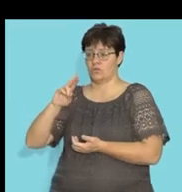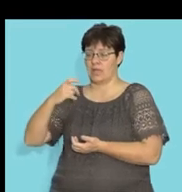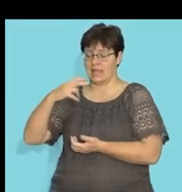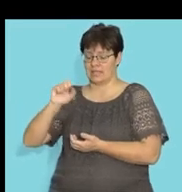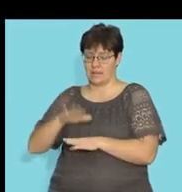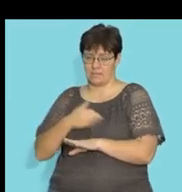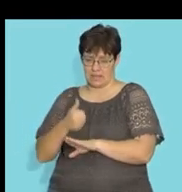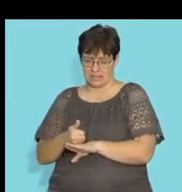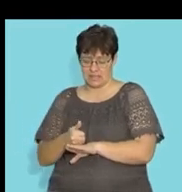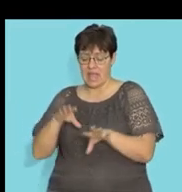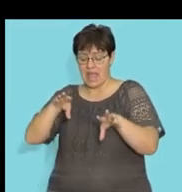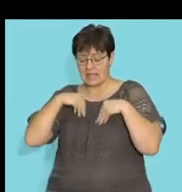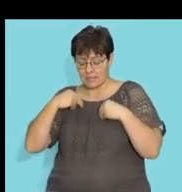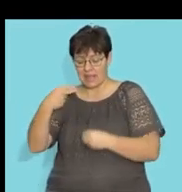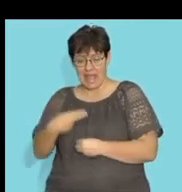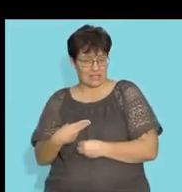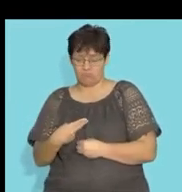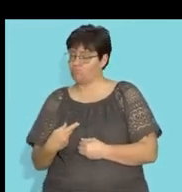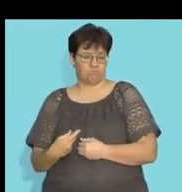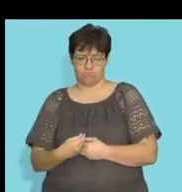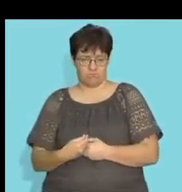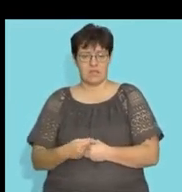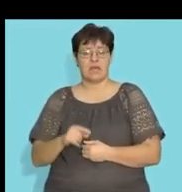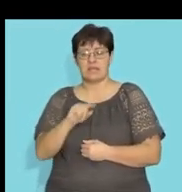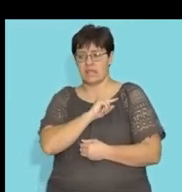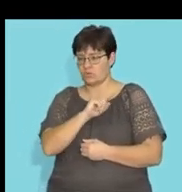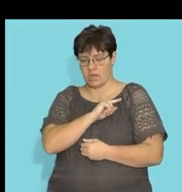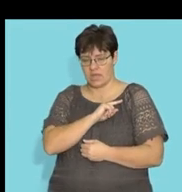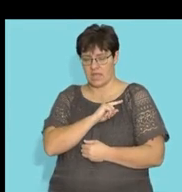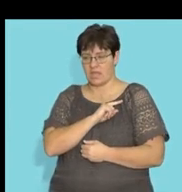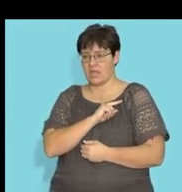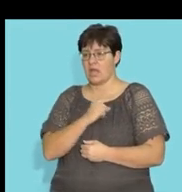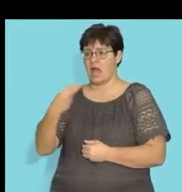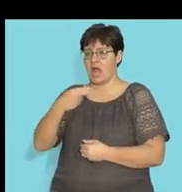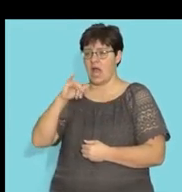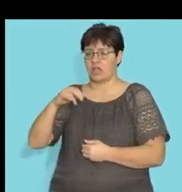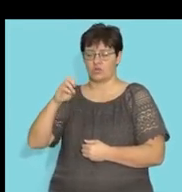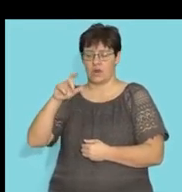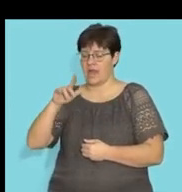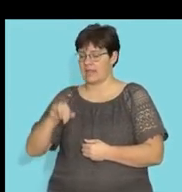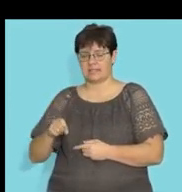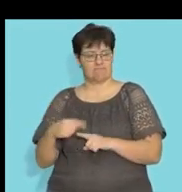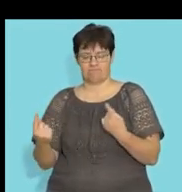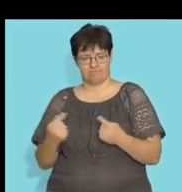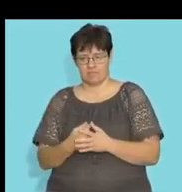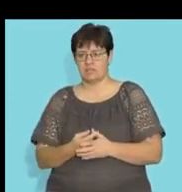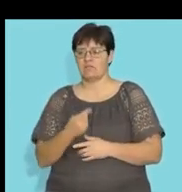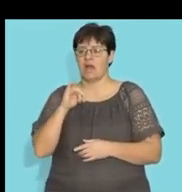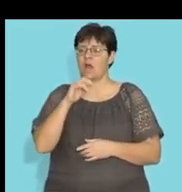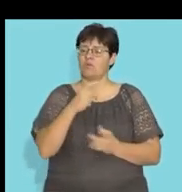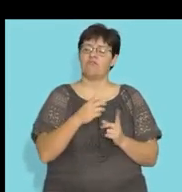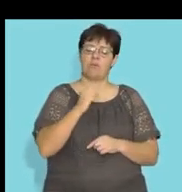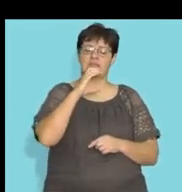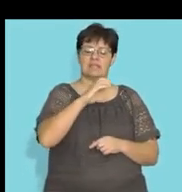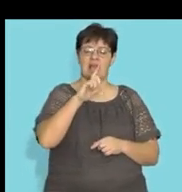not accept hydrogen ions, and it will therefore not hydrolyze. If I can think of the ions